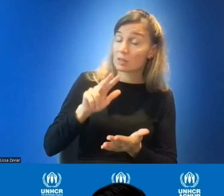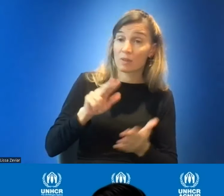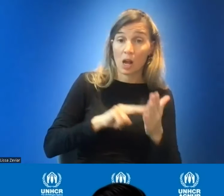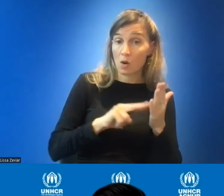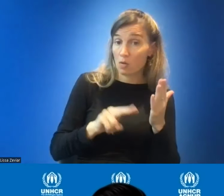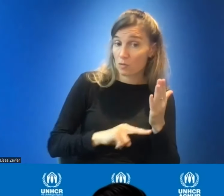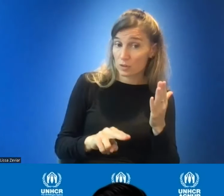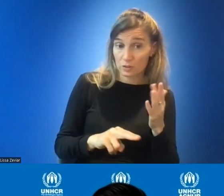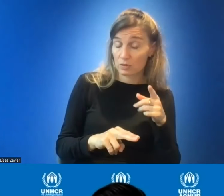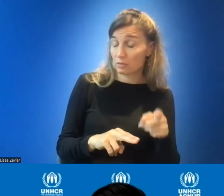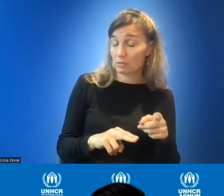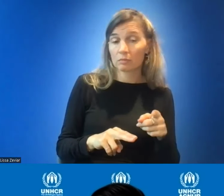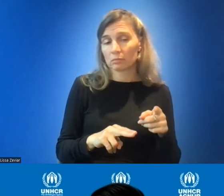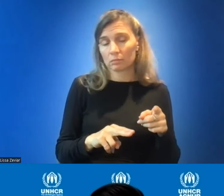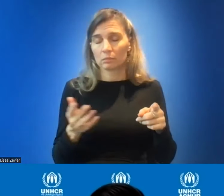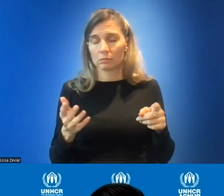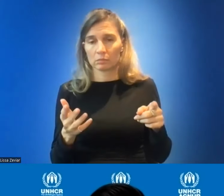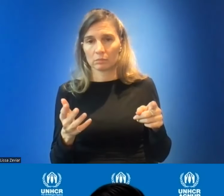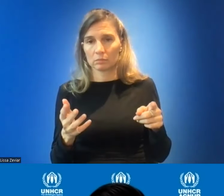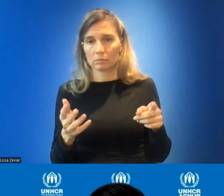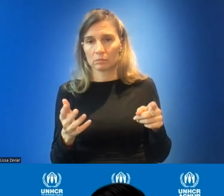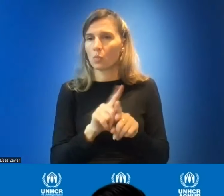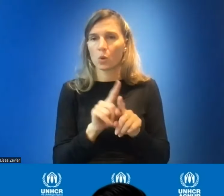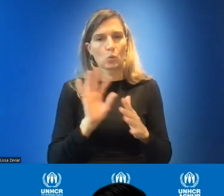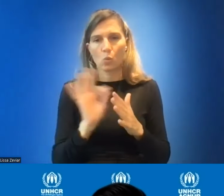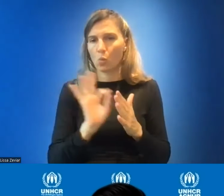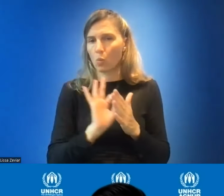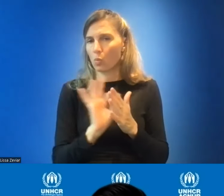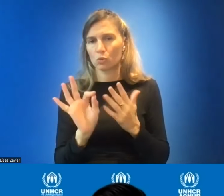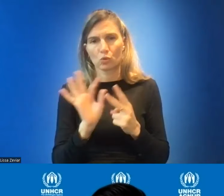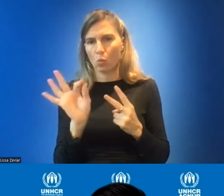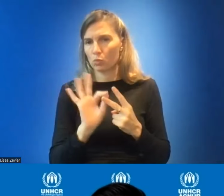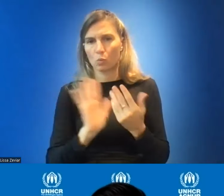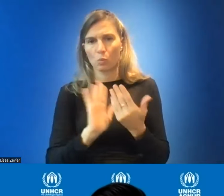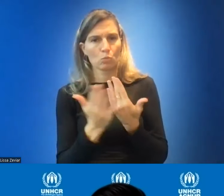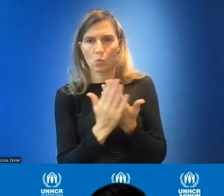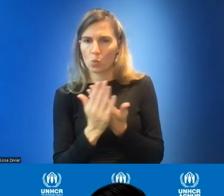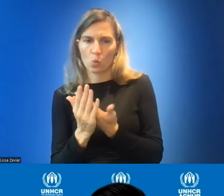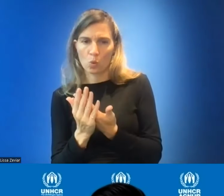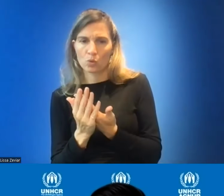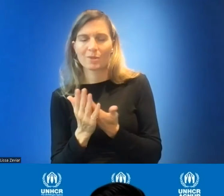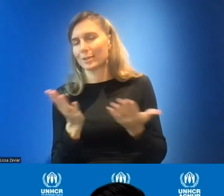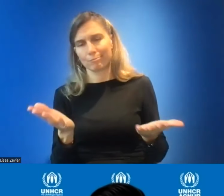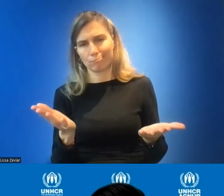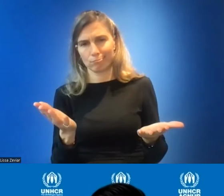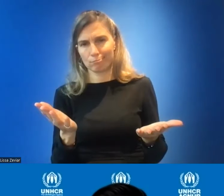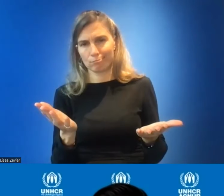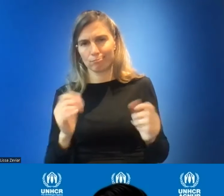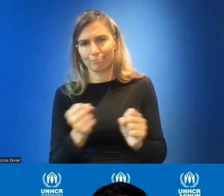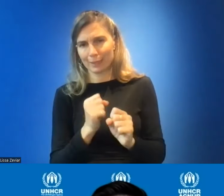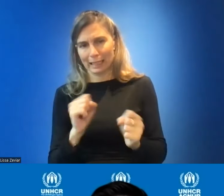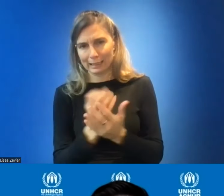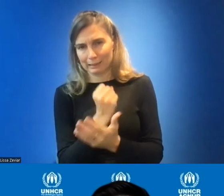not ratify neither the optional protocol. So those cannot make use of the optional protocol.